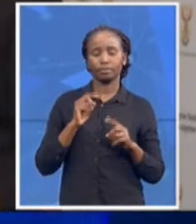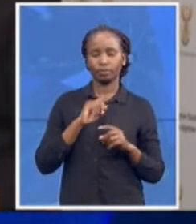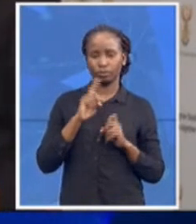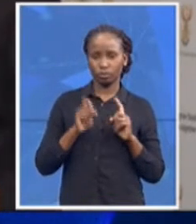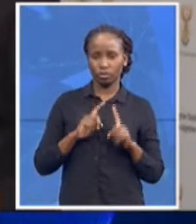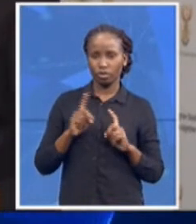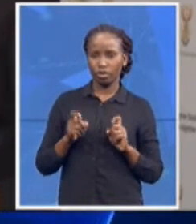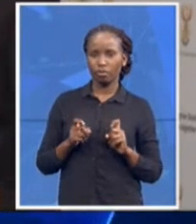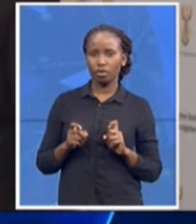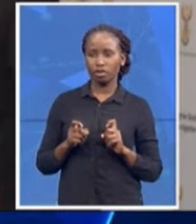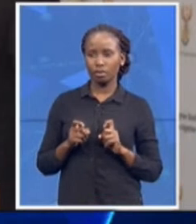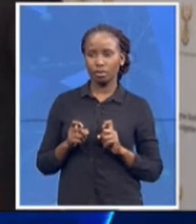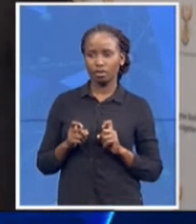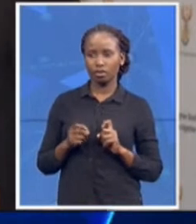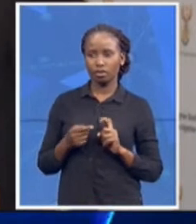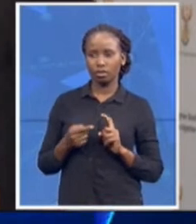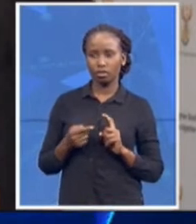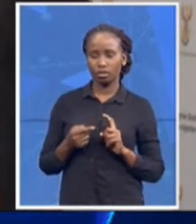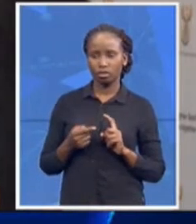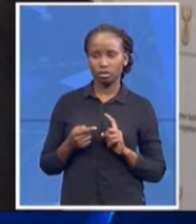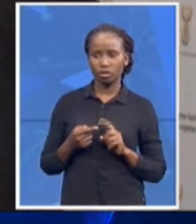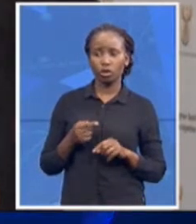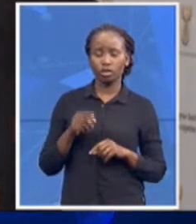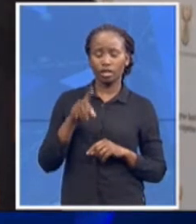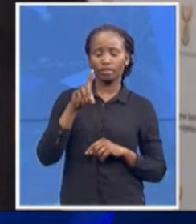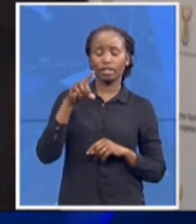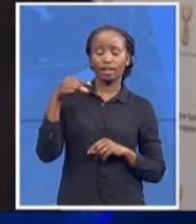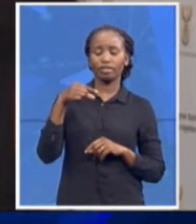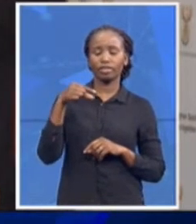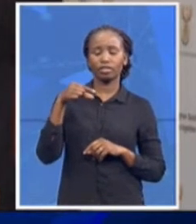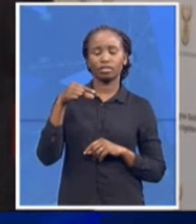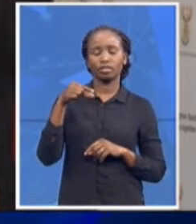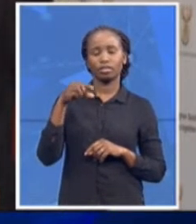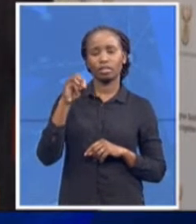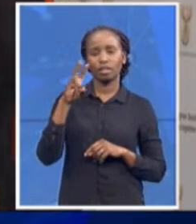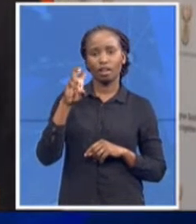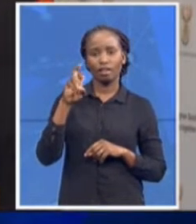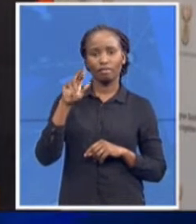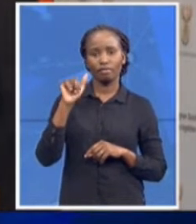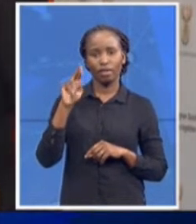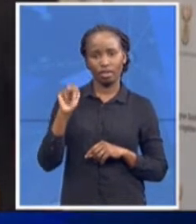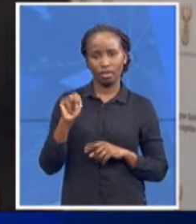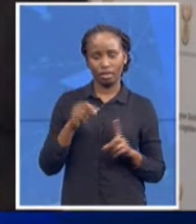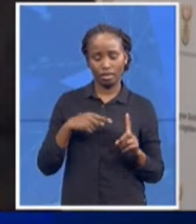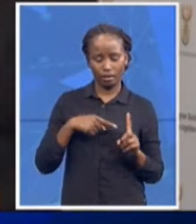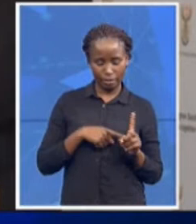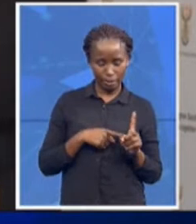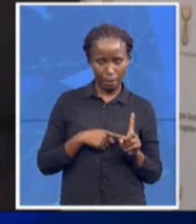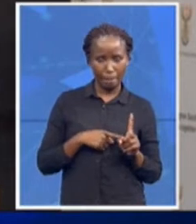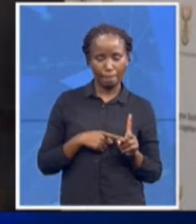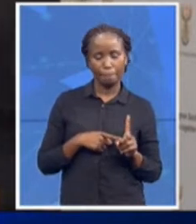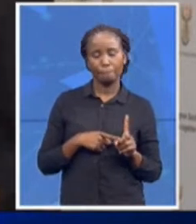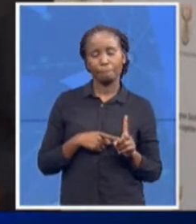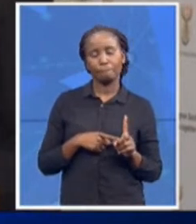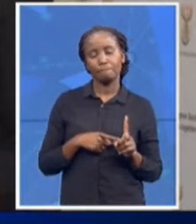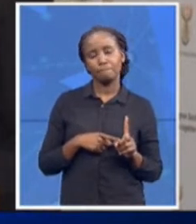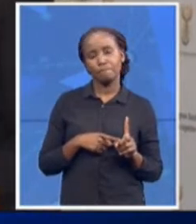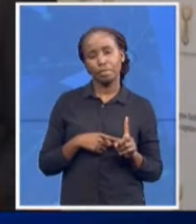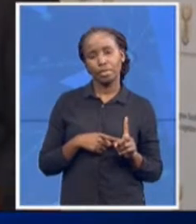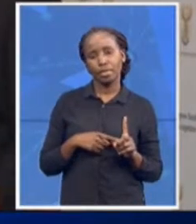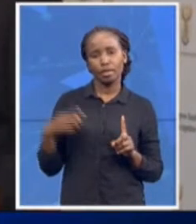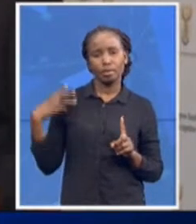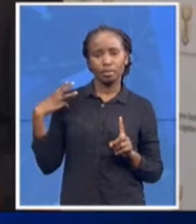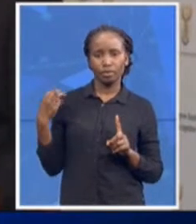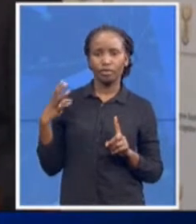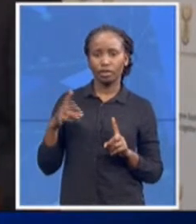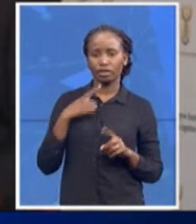The amount that was wrongly allocated, as the Minister has indicated, for now we can't be ahead of ourselves.